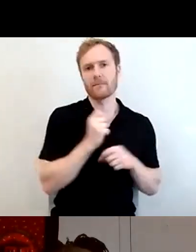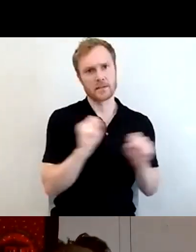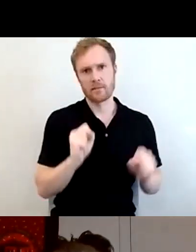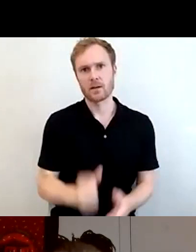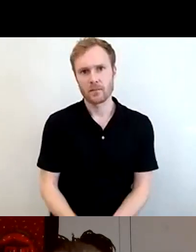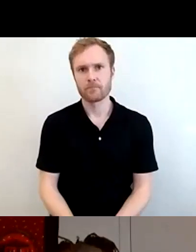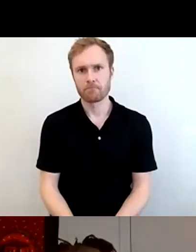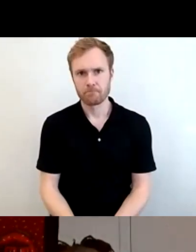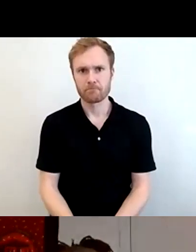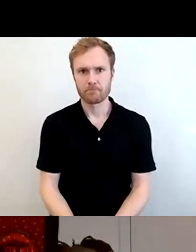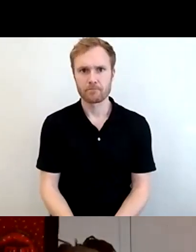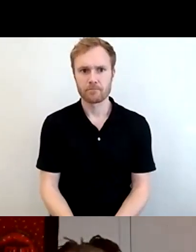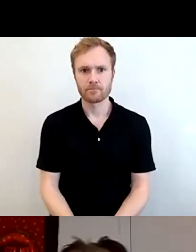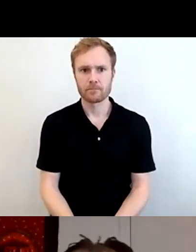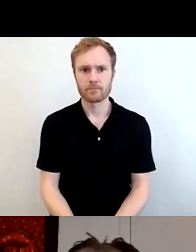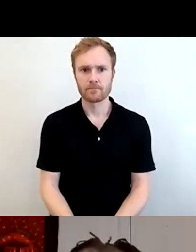yeah.